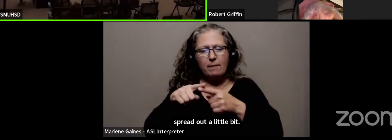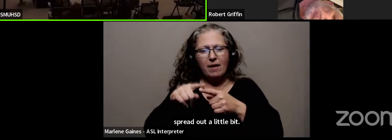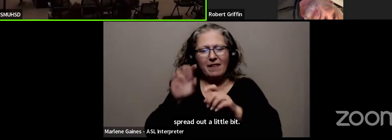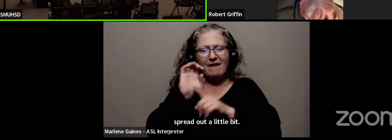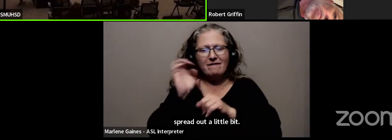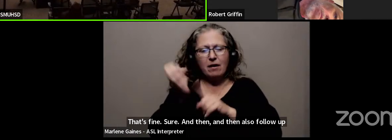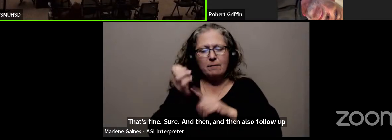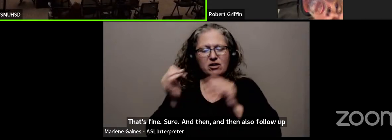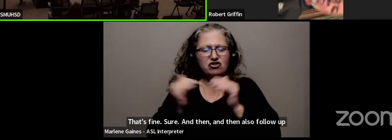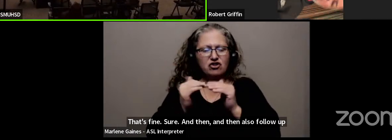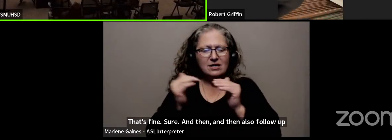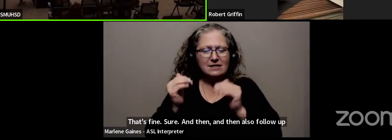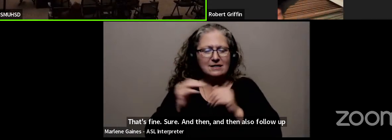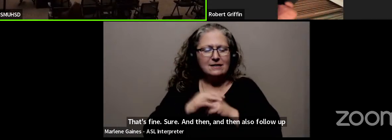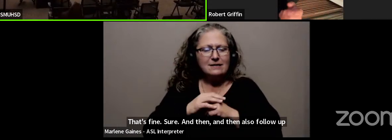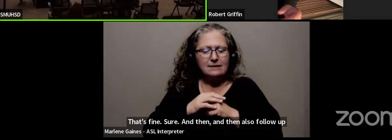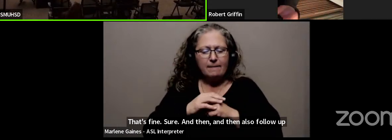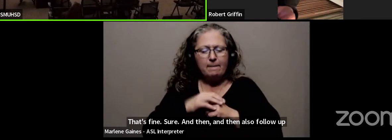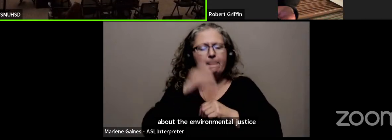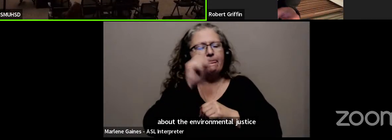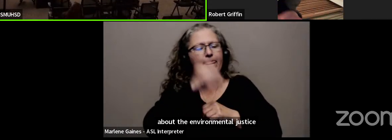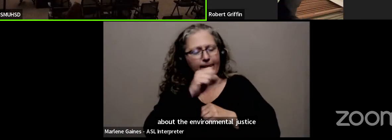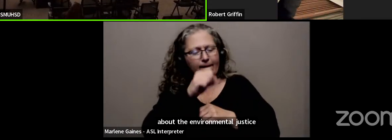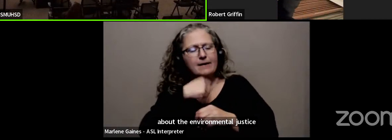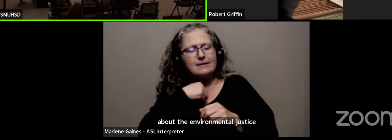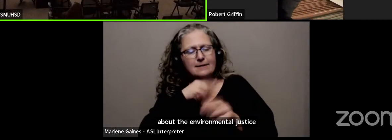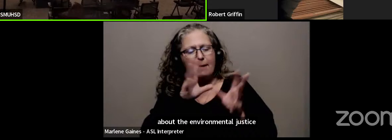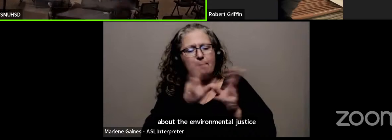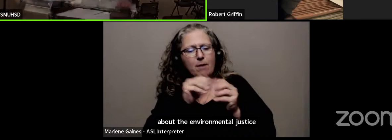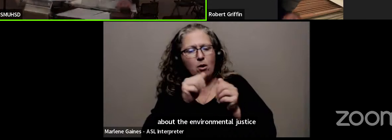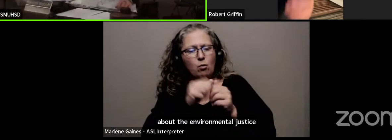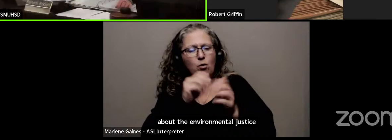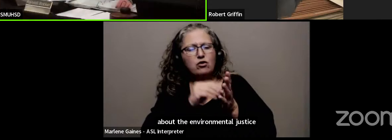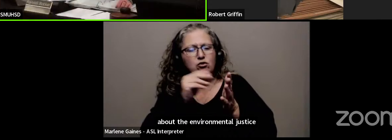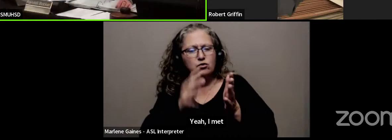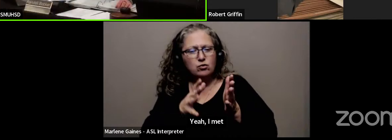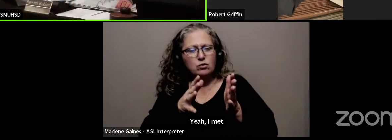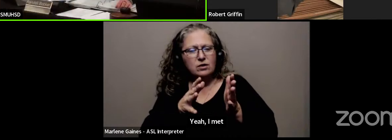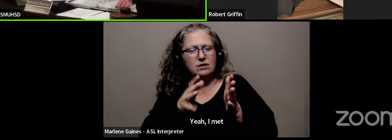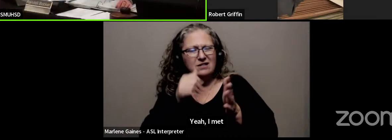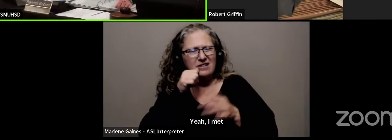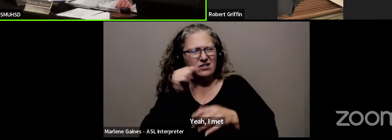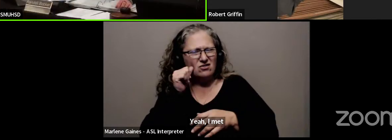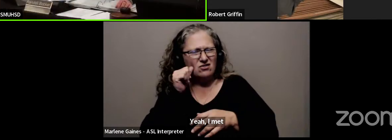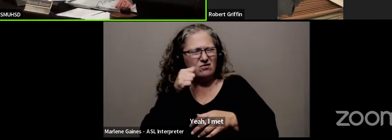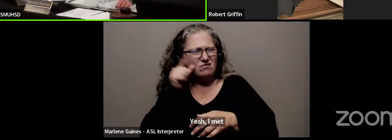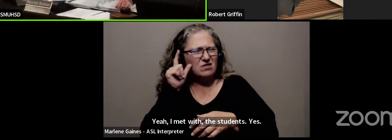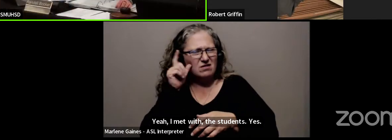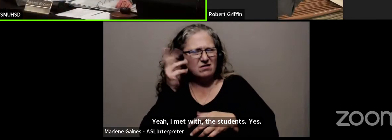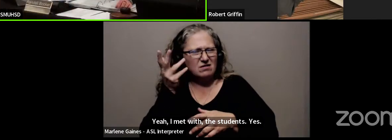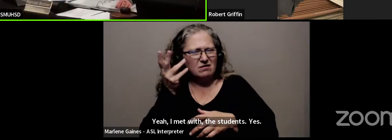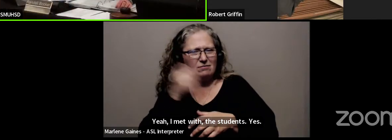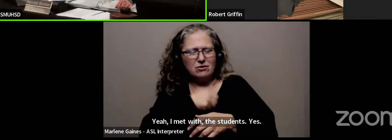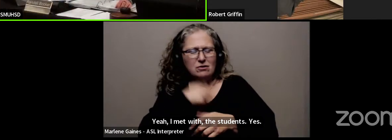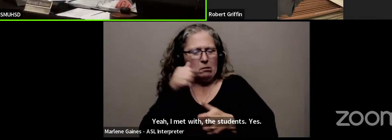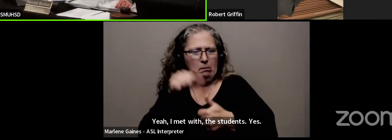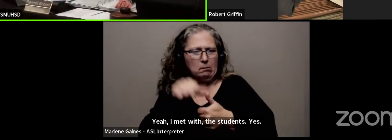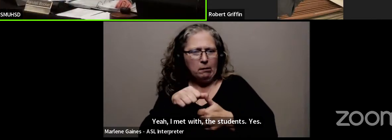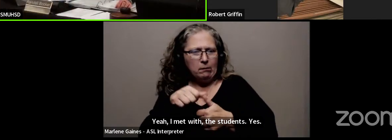environmental justice. Yeah, I met with the students yesterday, 2 days ago. I'm sorry, I don't